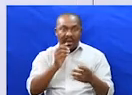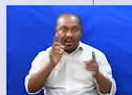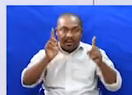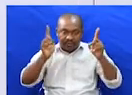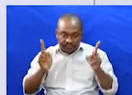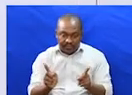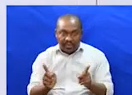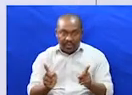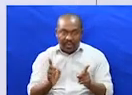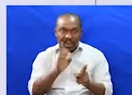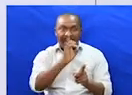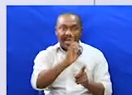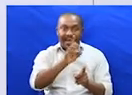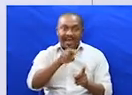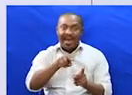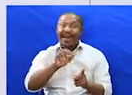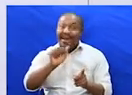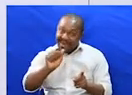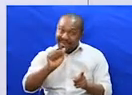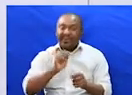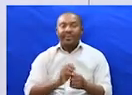written in short as DNA.